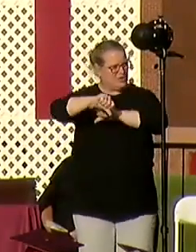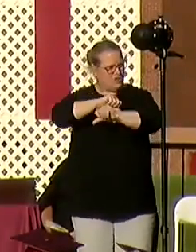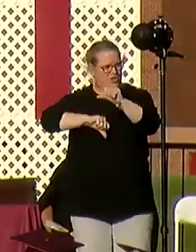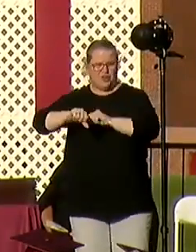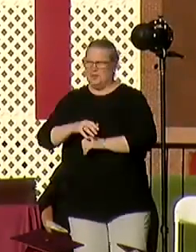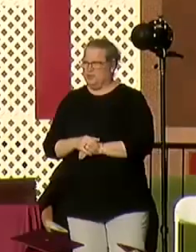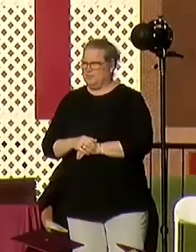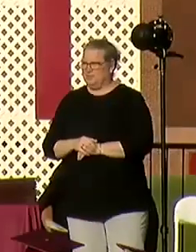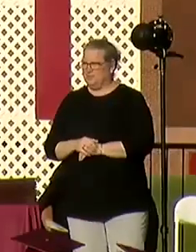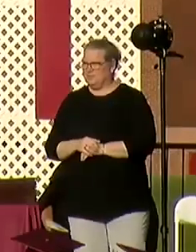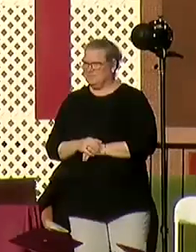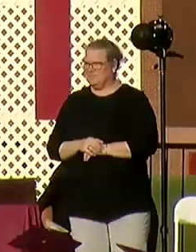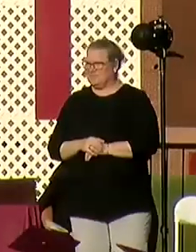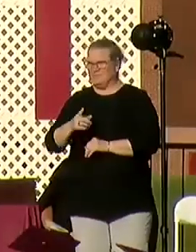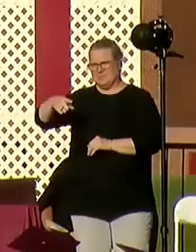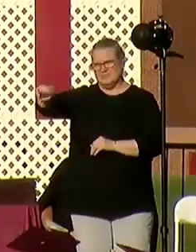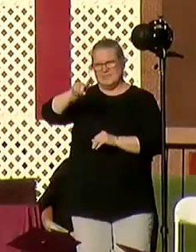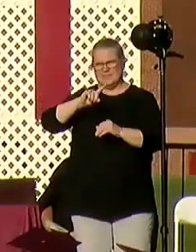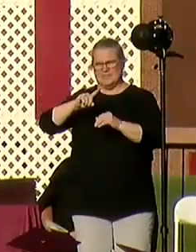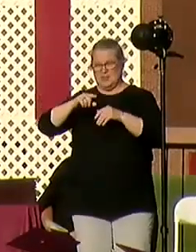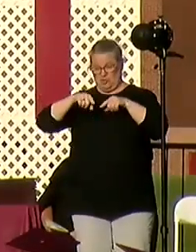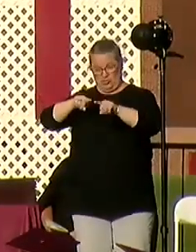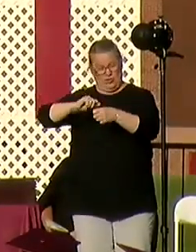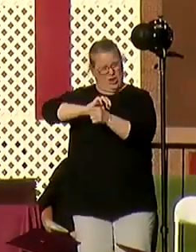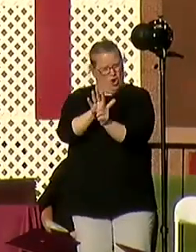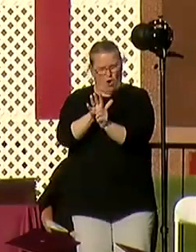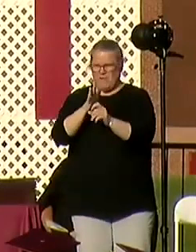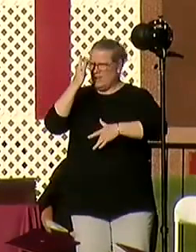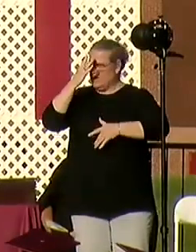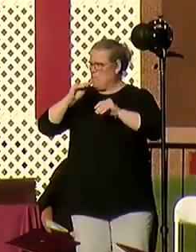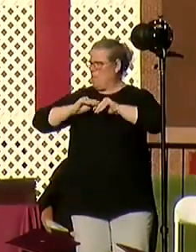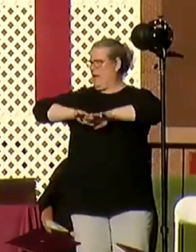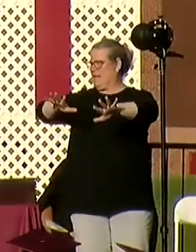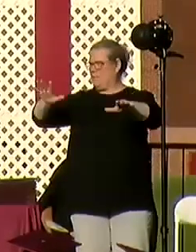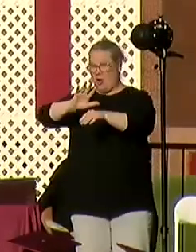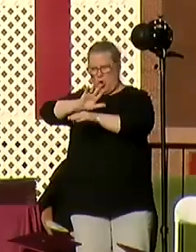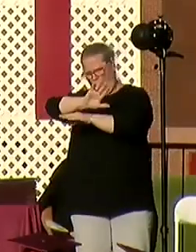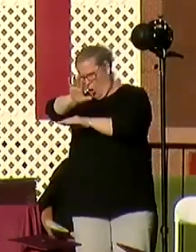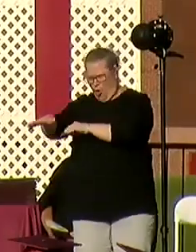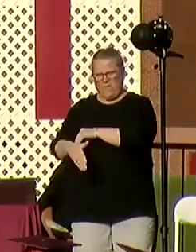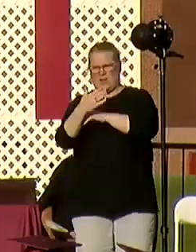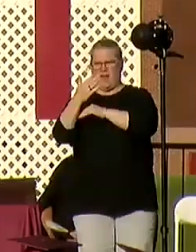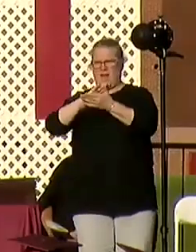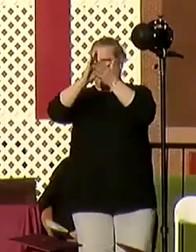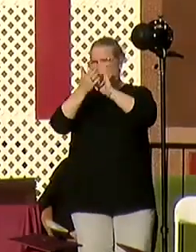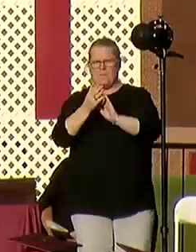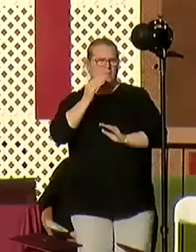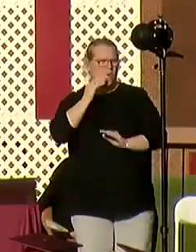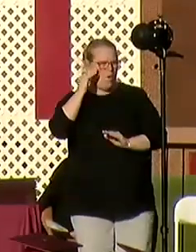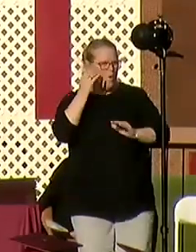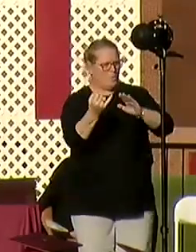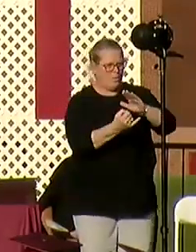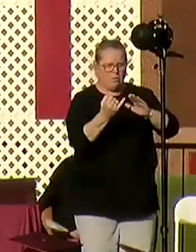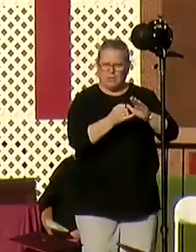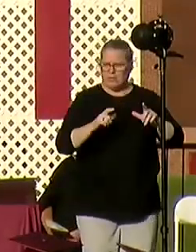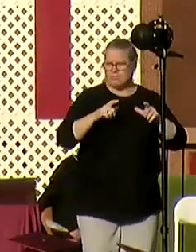that transitioned to remote learning during a pandemic overnight, a class that during your senior year of